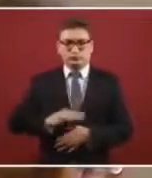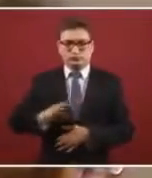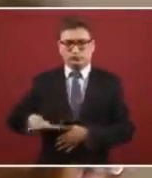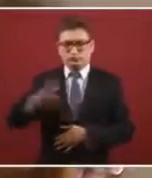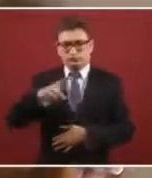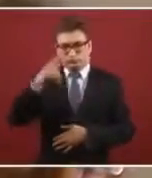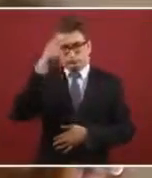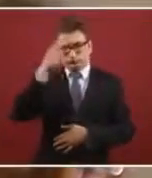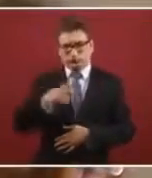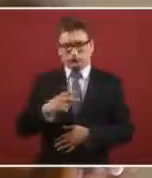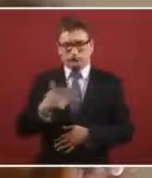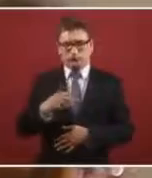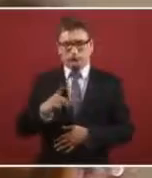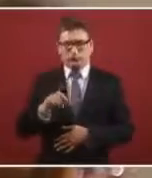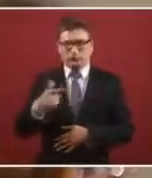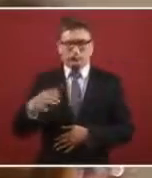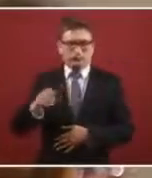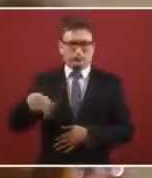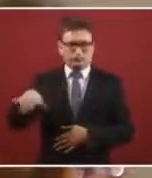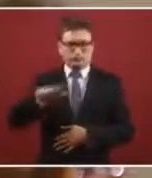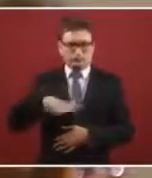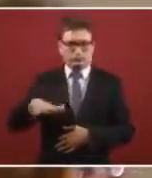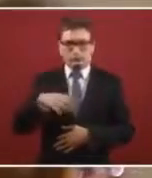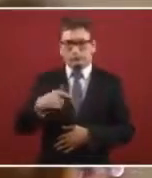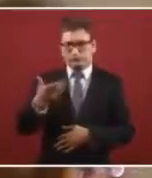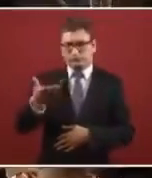from municipality of Hidalgo, and I